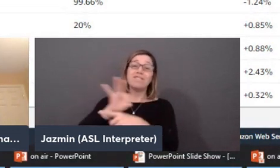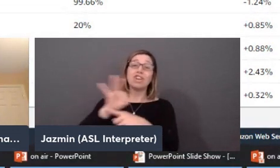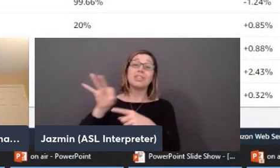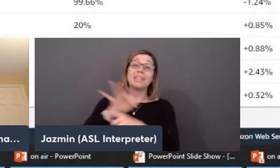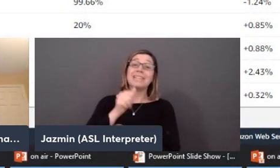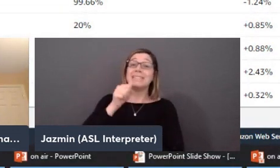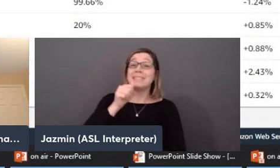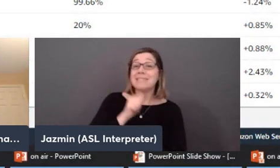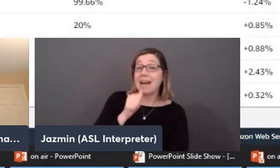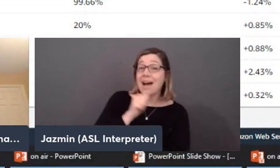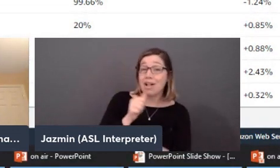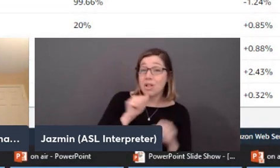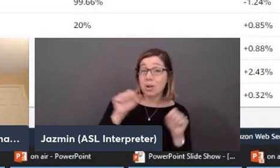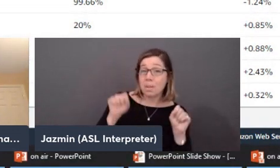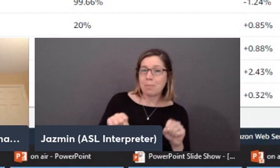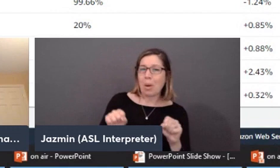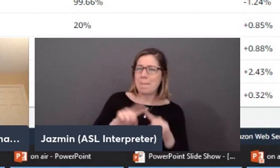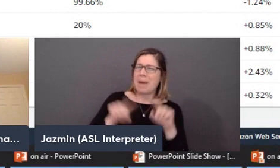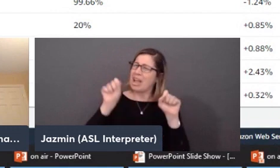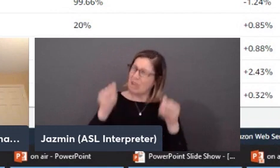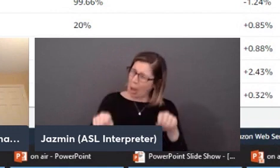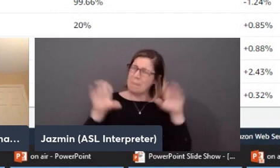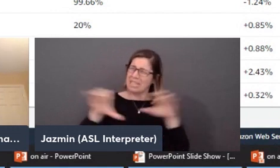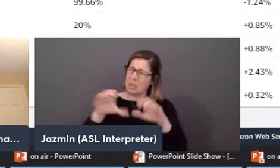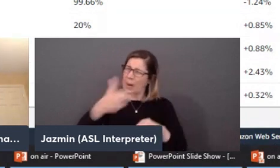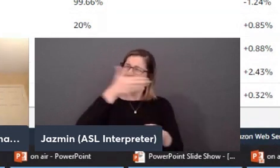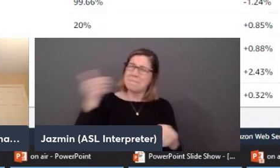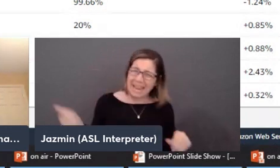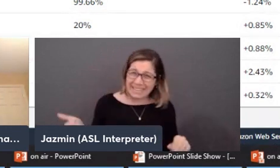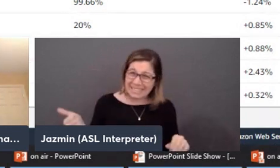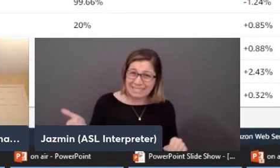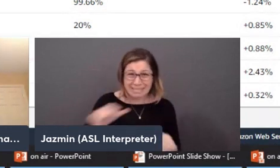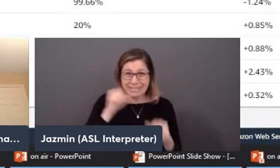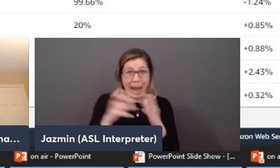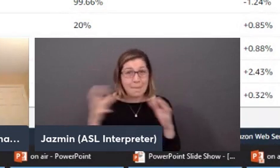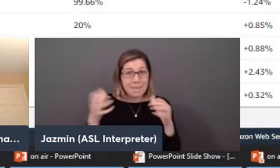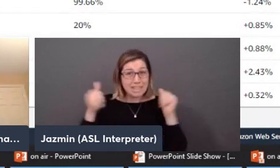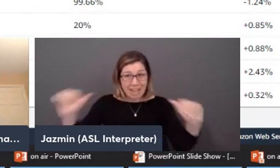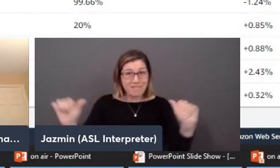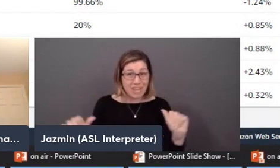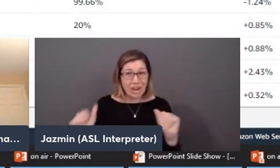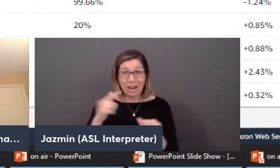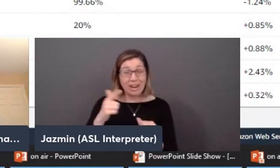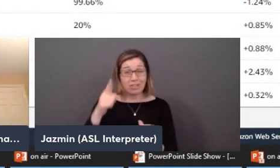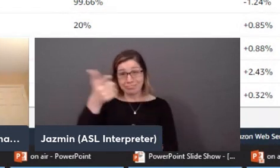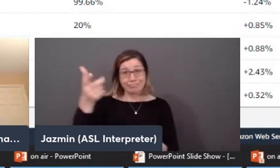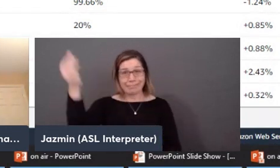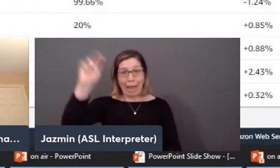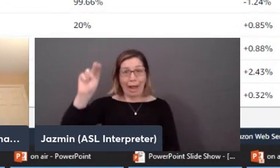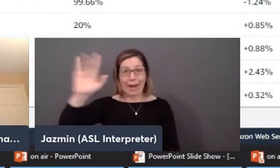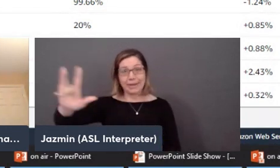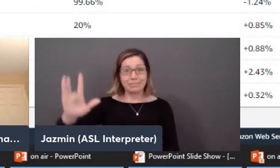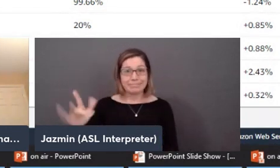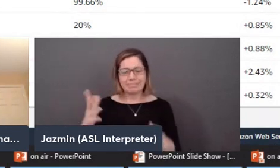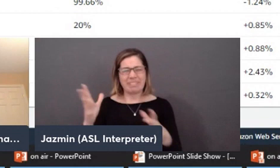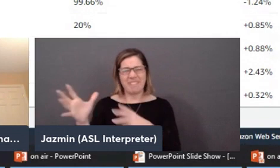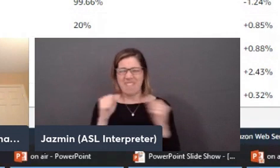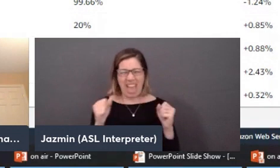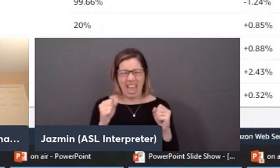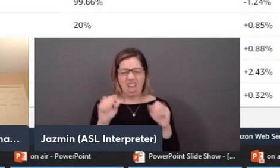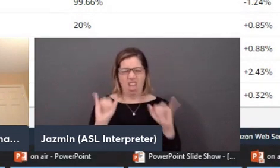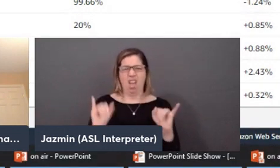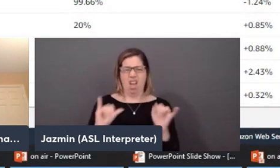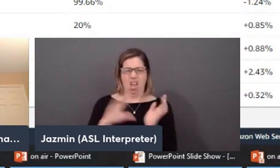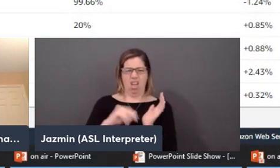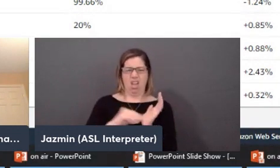be doing something much better. And it doesn't take much effort. You flip something like this on, you get some very fast insights. You may find you